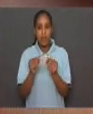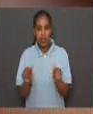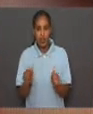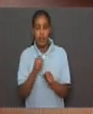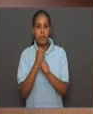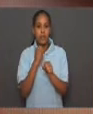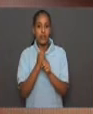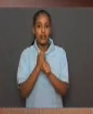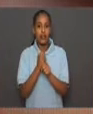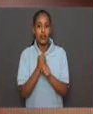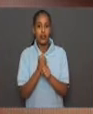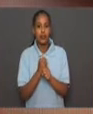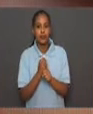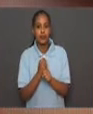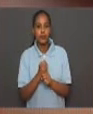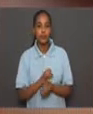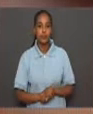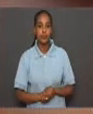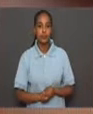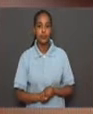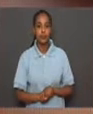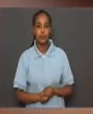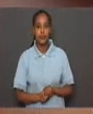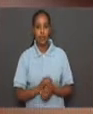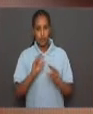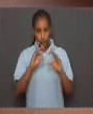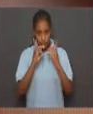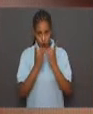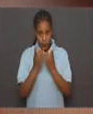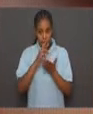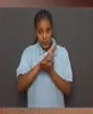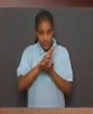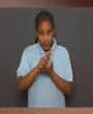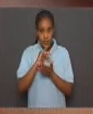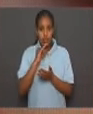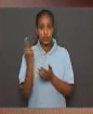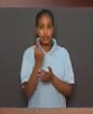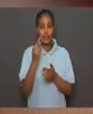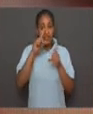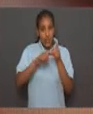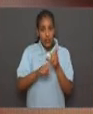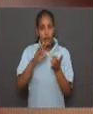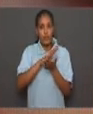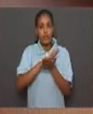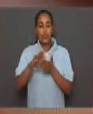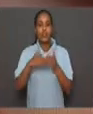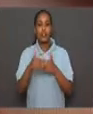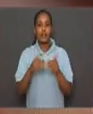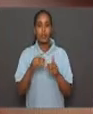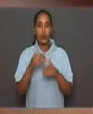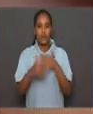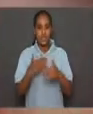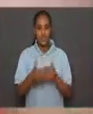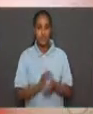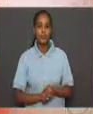made into bars. Zone refining is used as a final purification